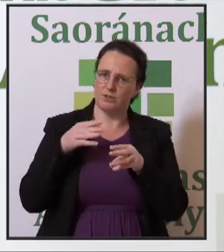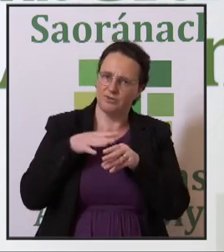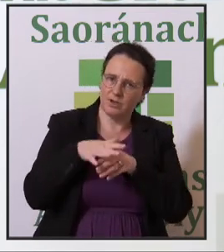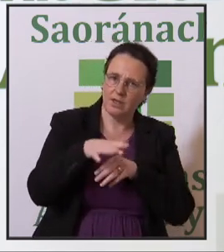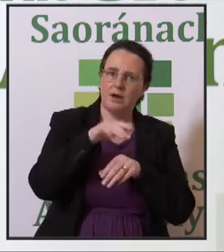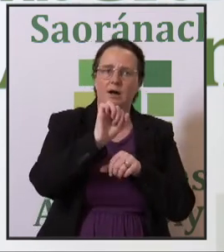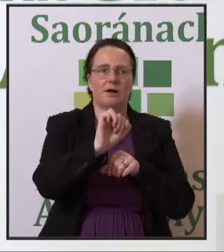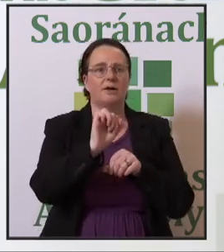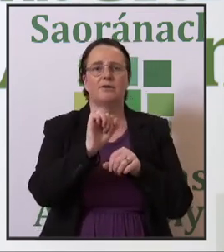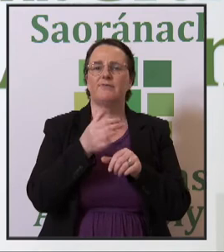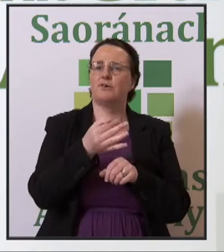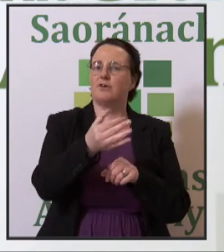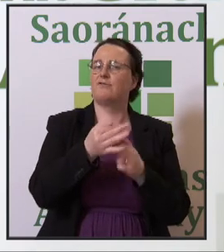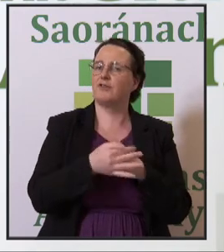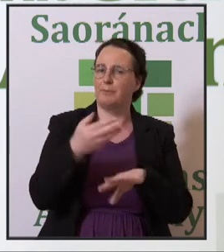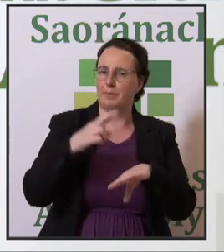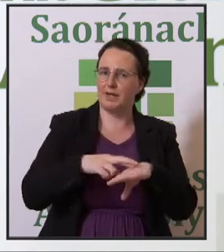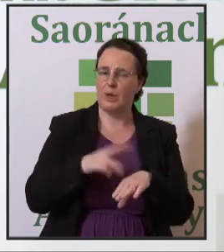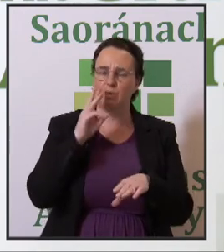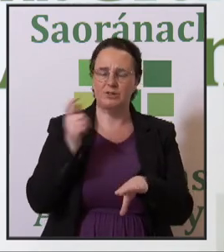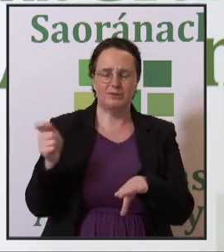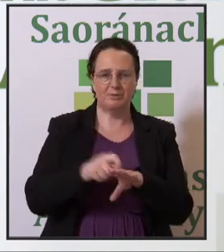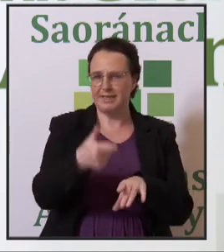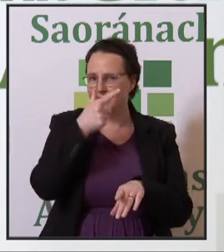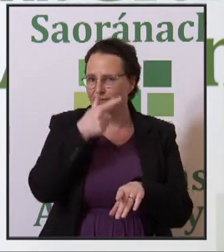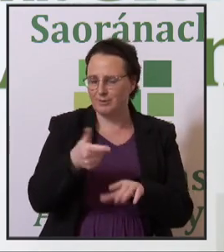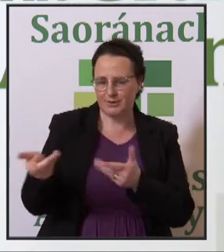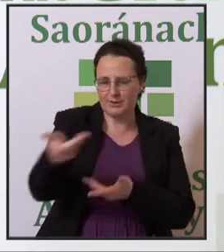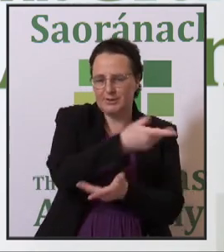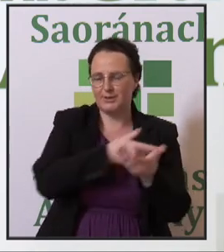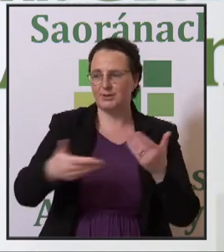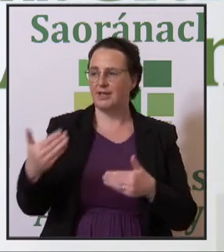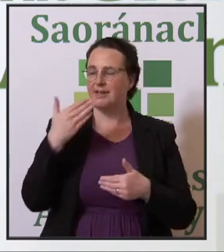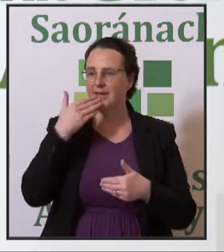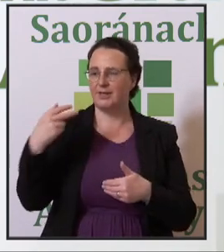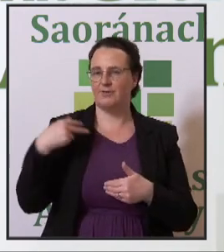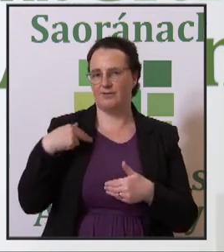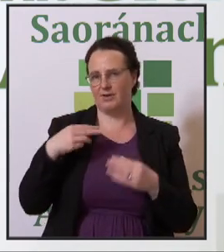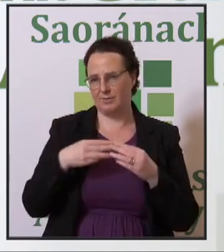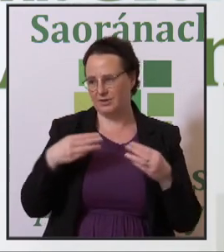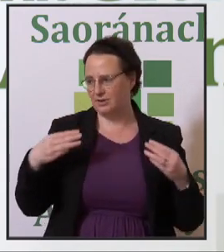better. I wish you the very best of luck with your deliberations. Thank you very much.